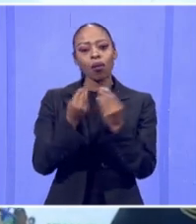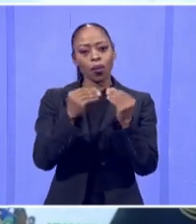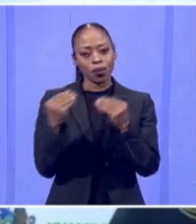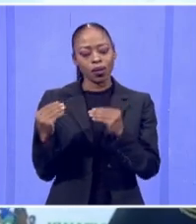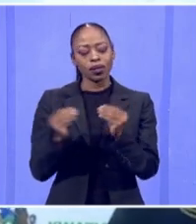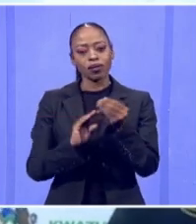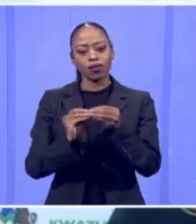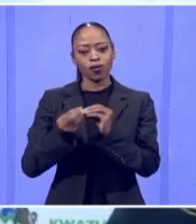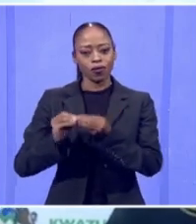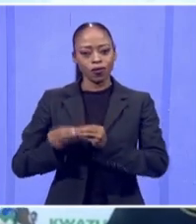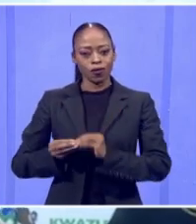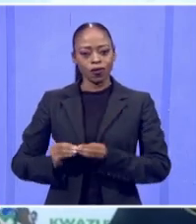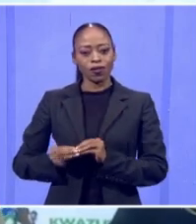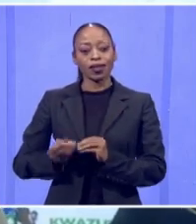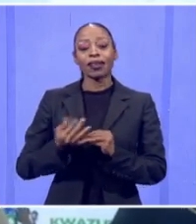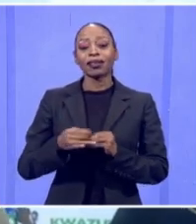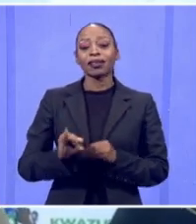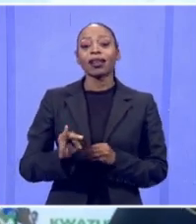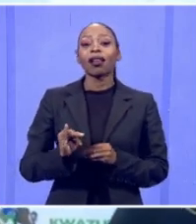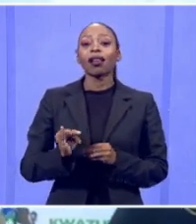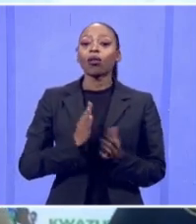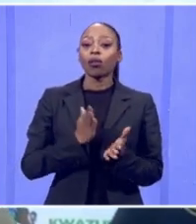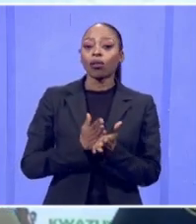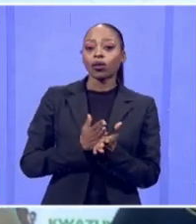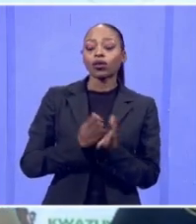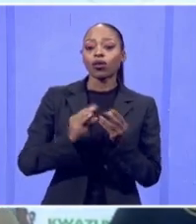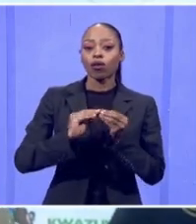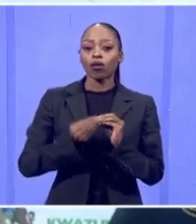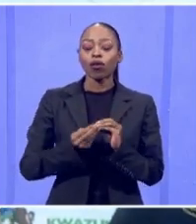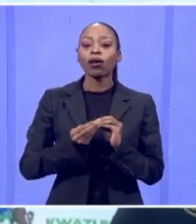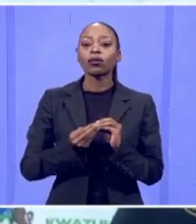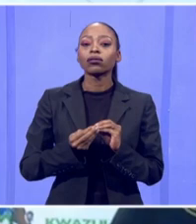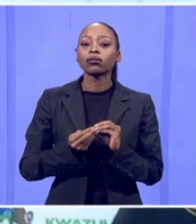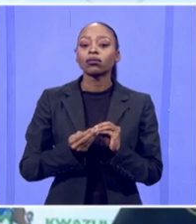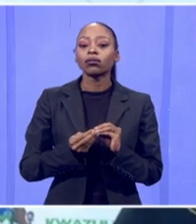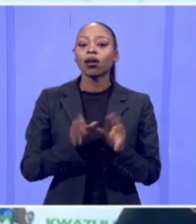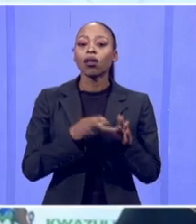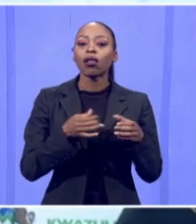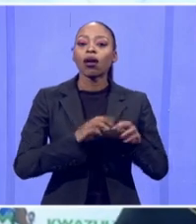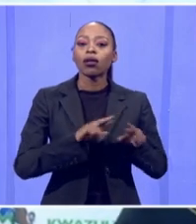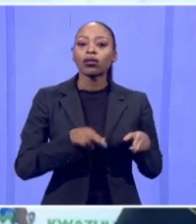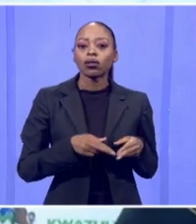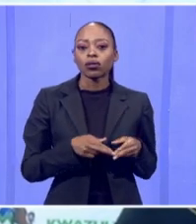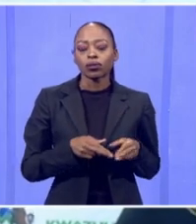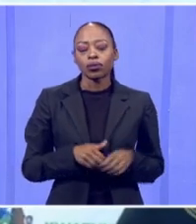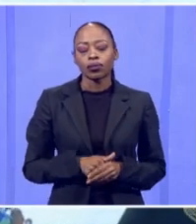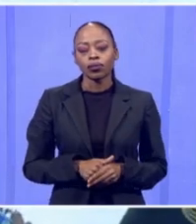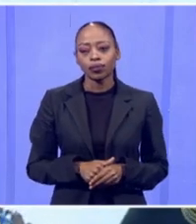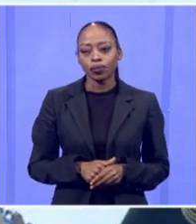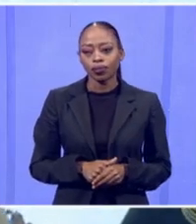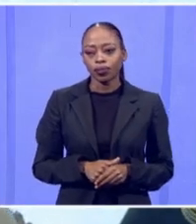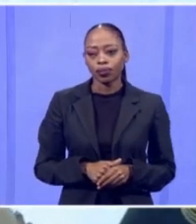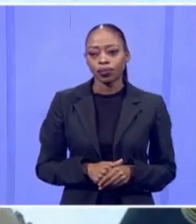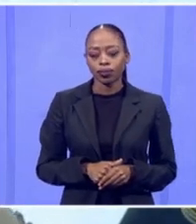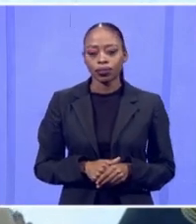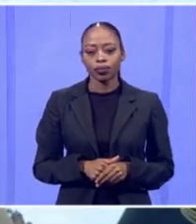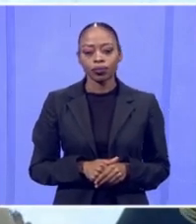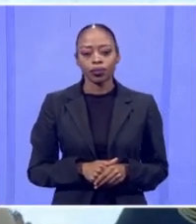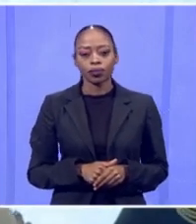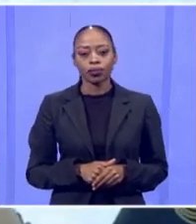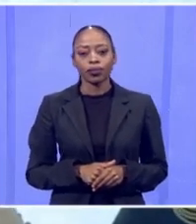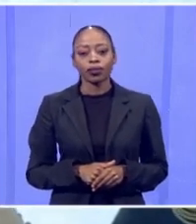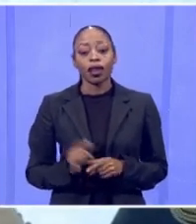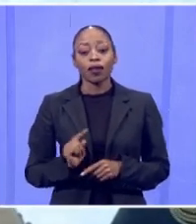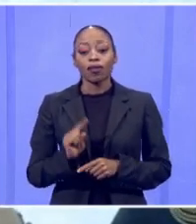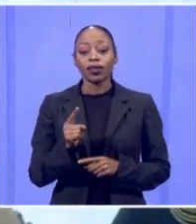And we are still going to make sure that we fix our classrooms that were affected. That will be the first